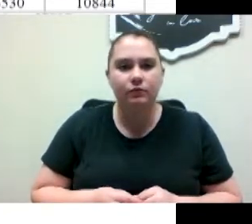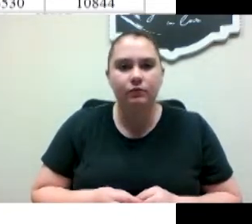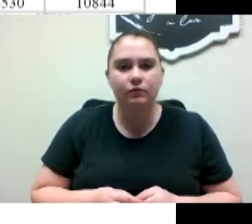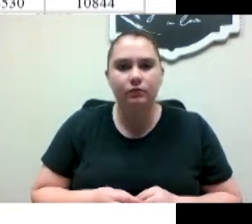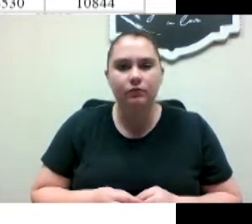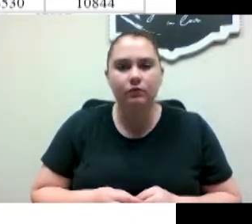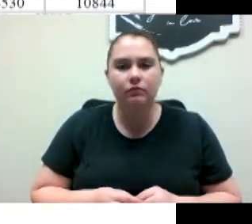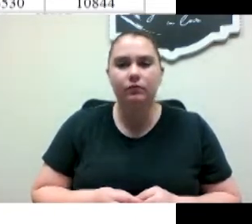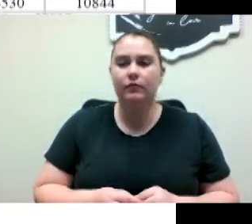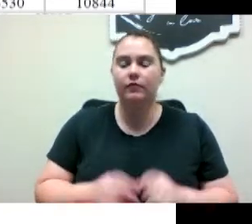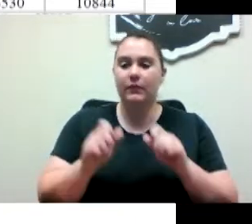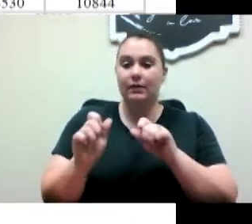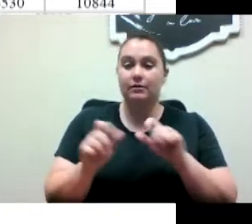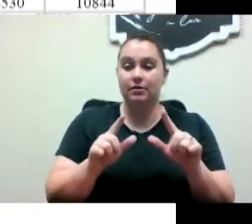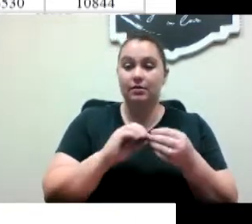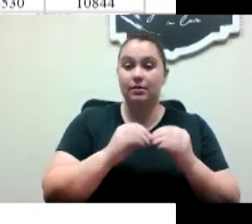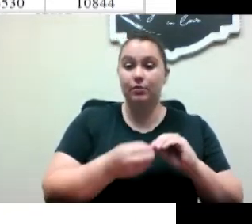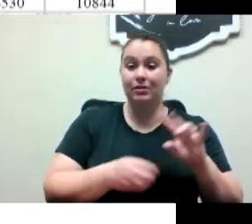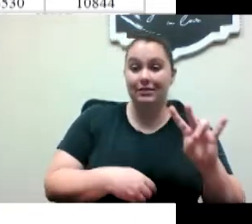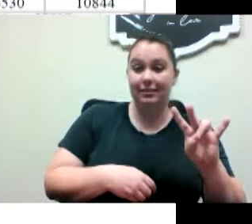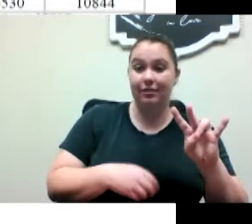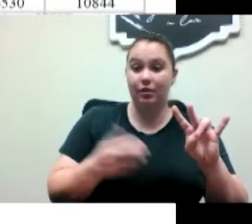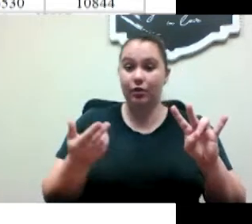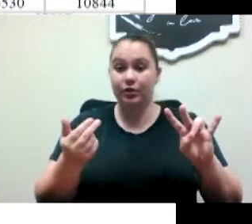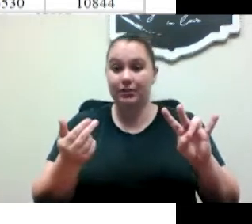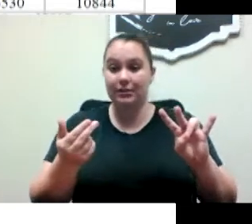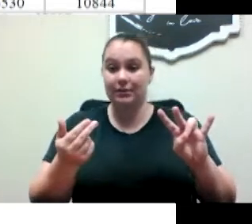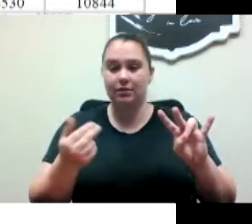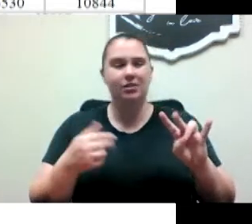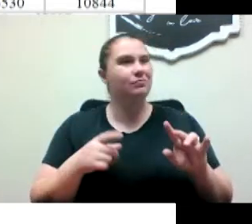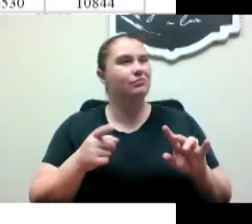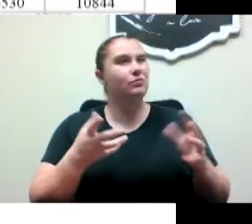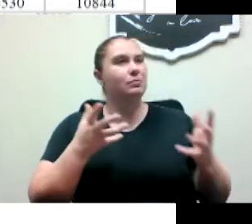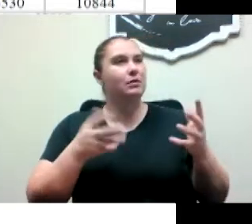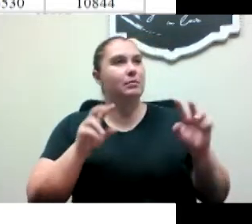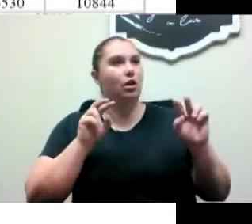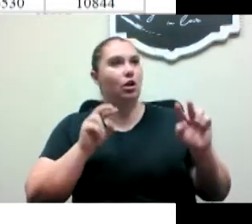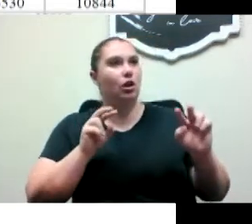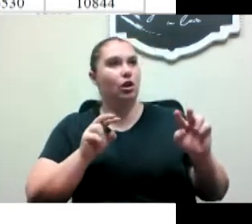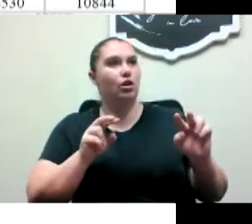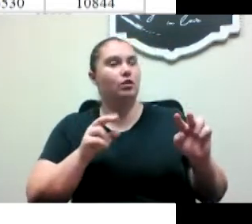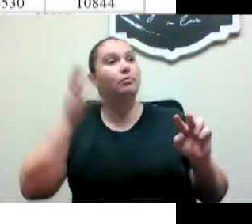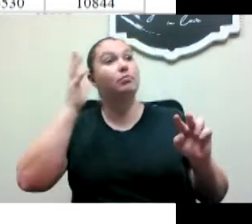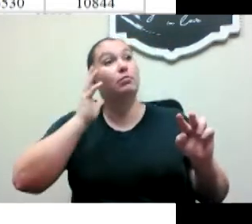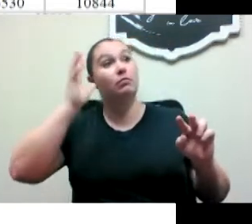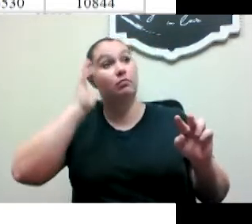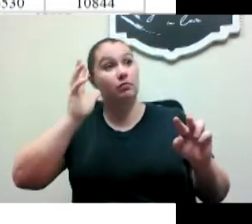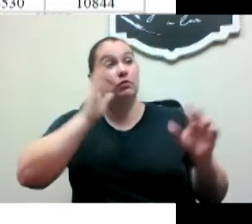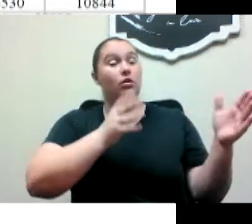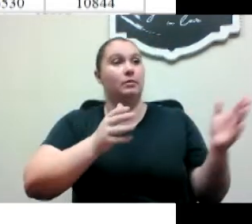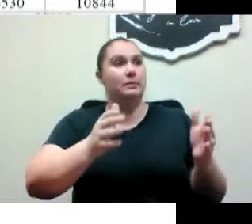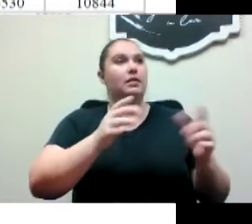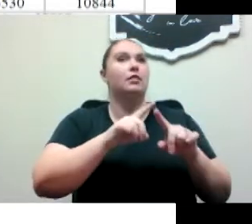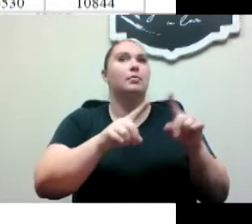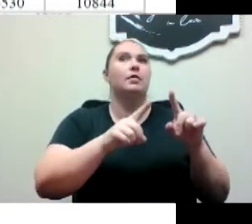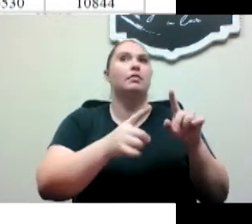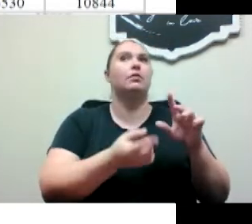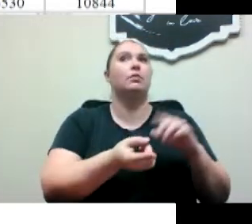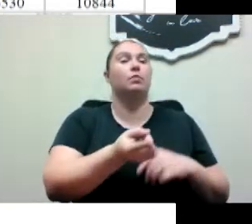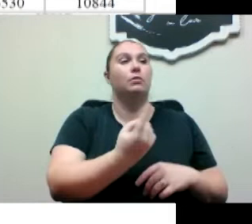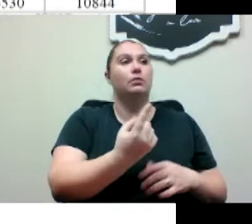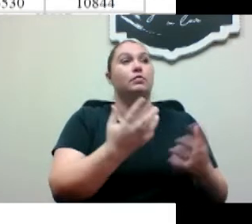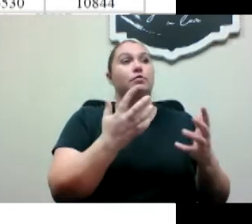So slides 7 and 13. Oh, well, you may be looking at an old one. One of the ones that we had earlier had